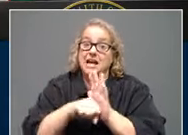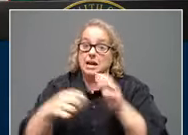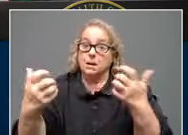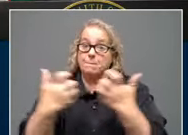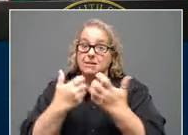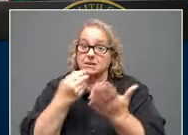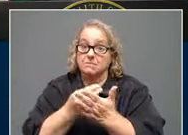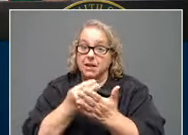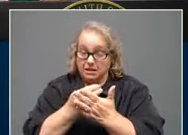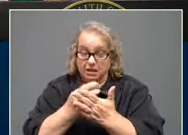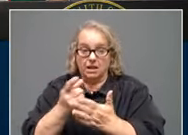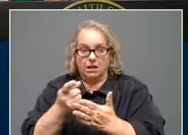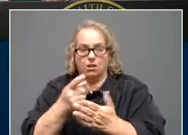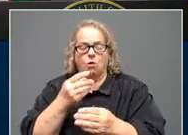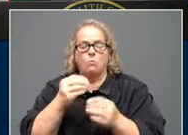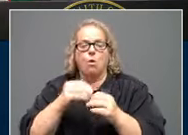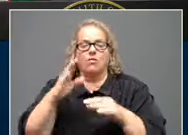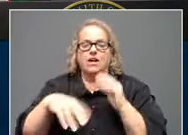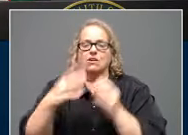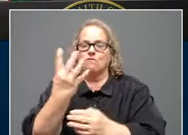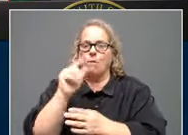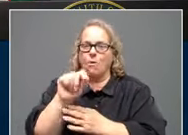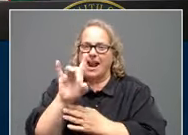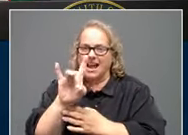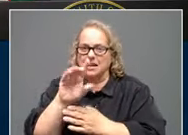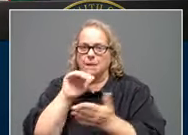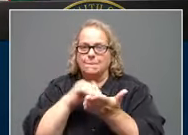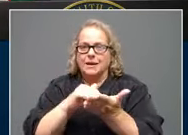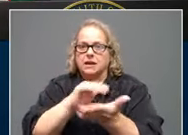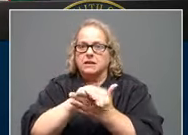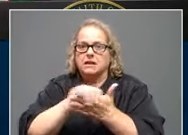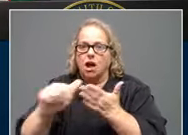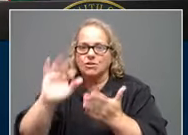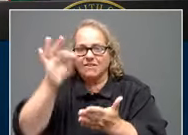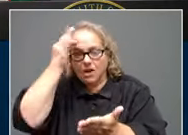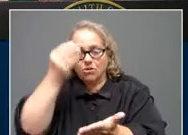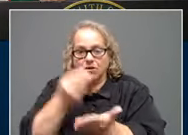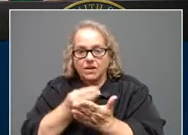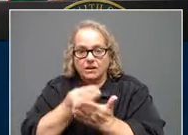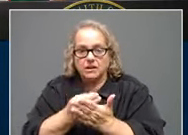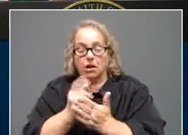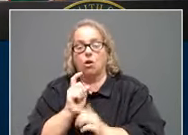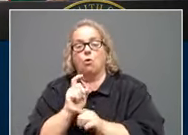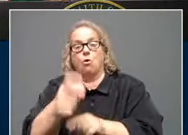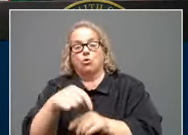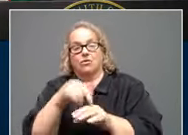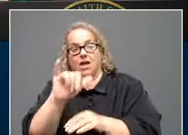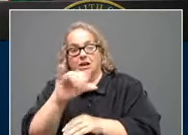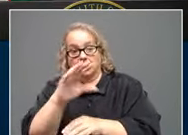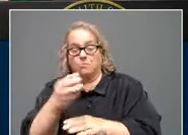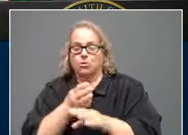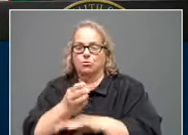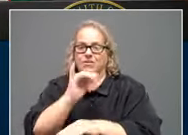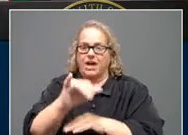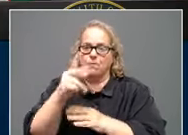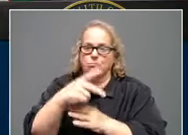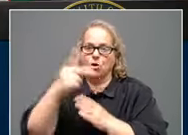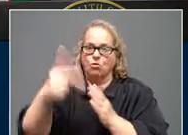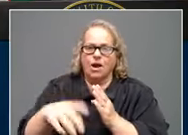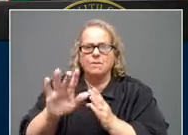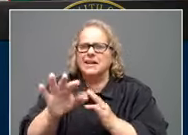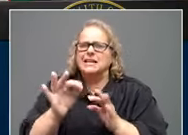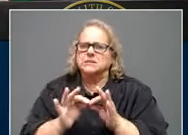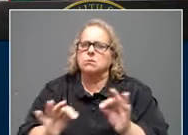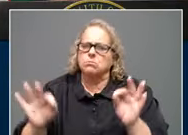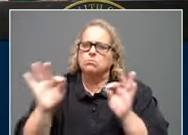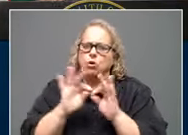$4.8 million of federal funding awarded to these companies through this program. This is an important